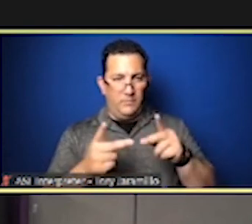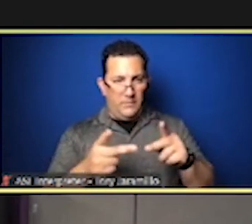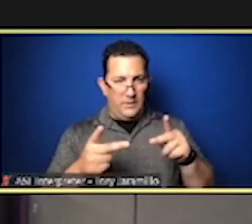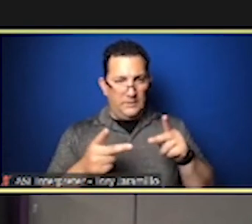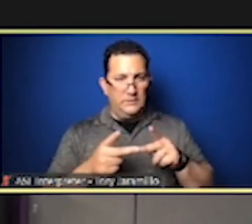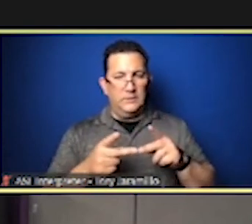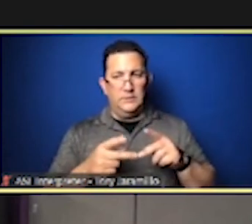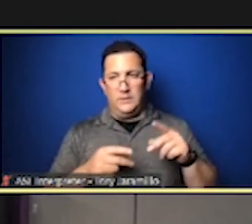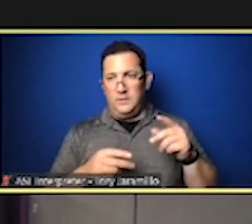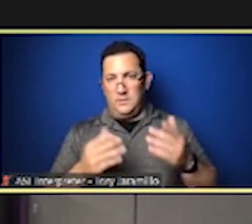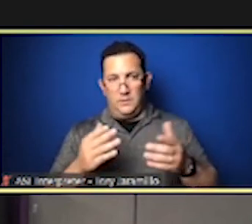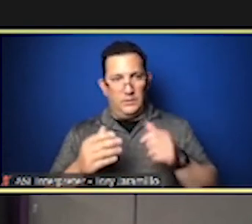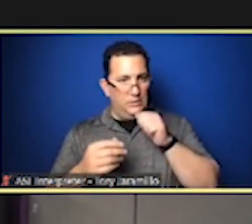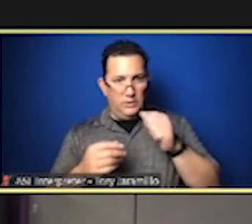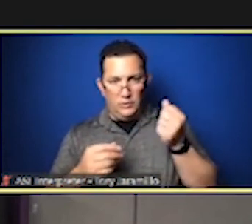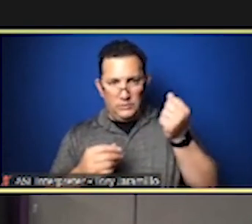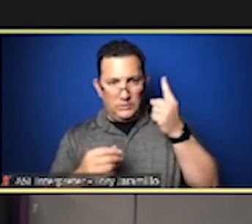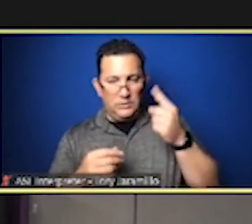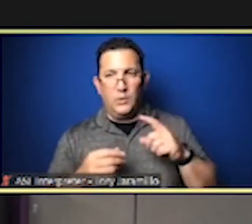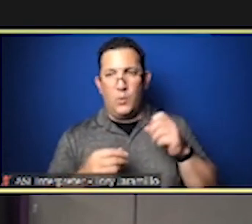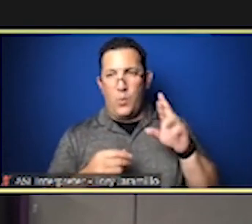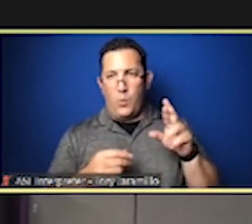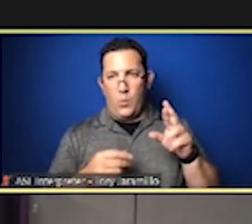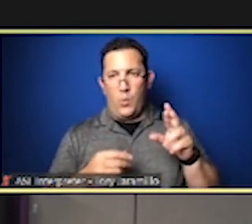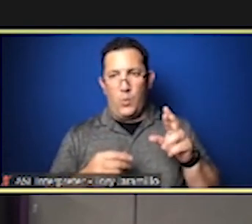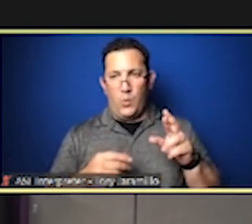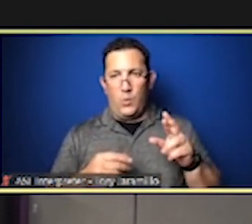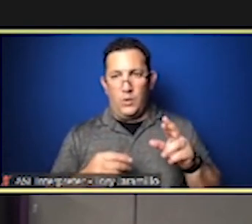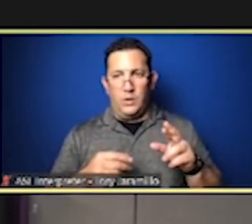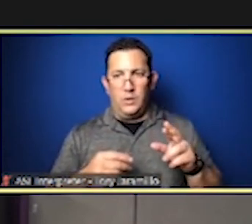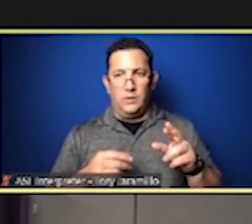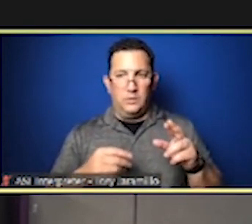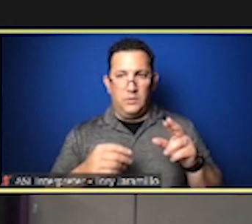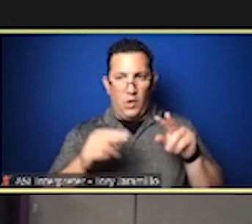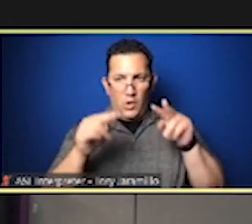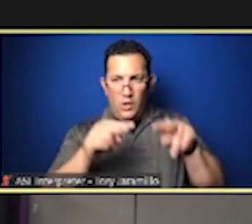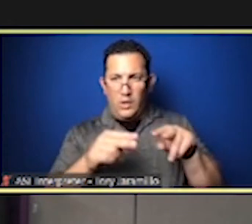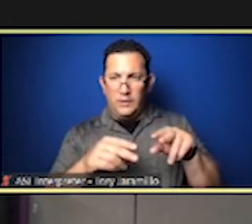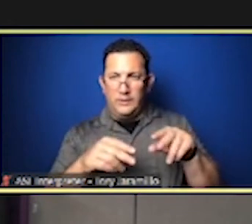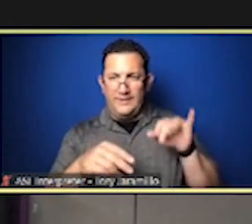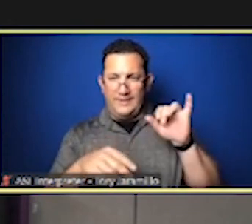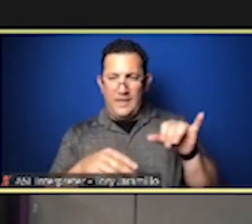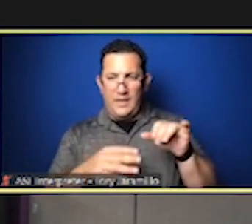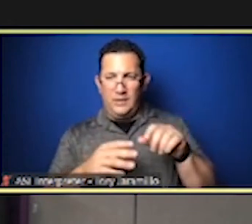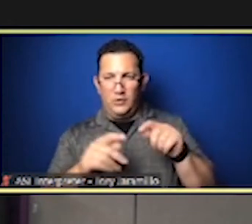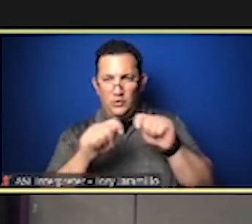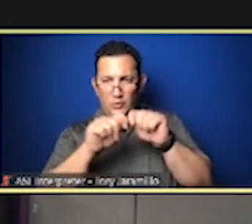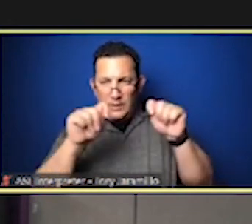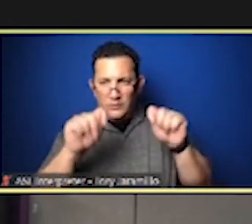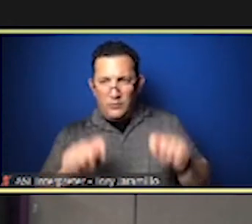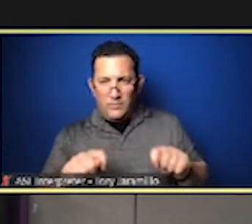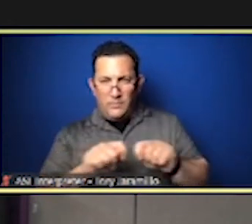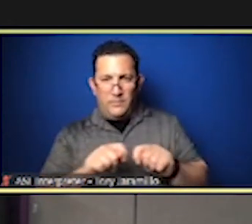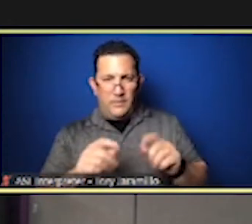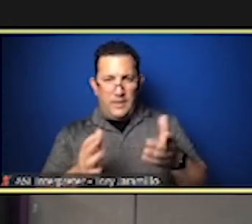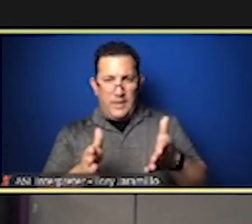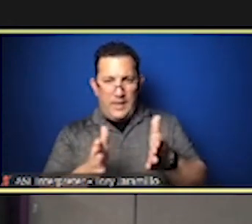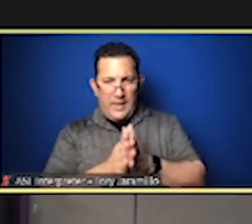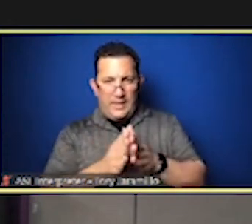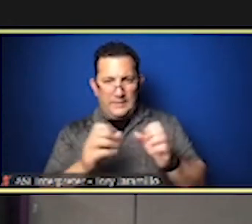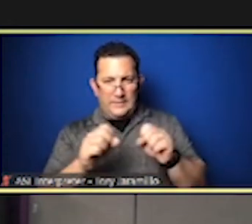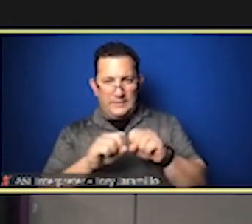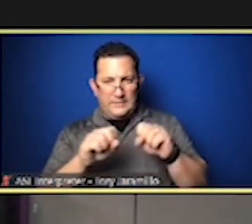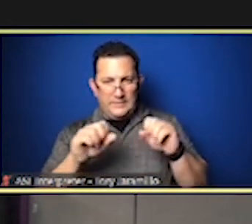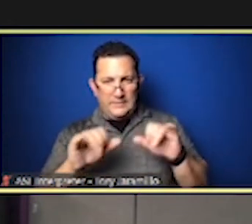you might not have understood, or you could go through the transcript and ask the system to look for the